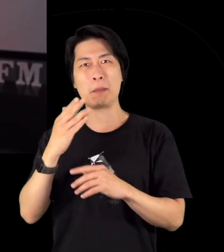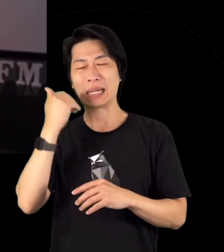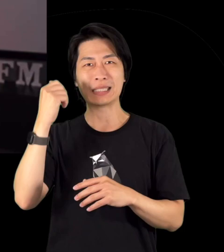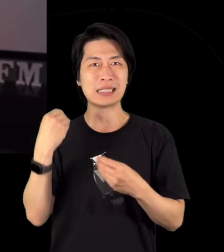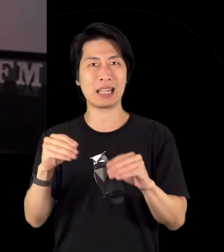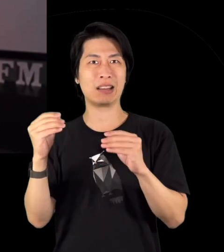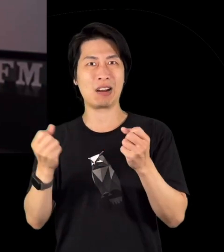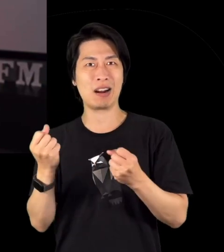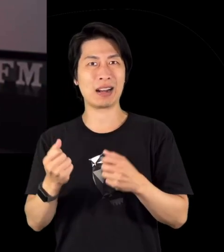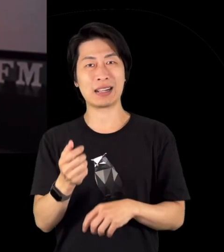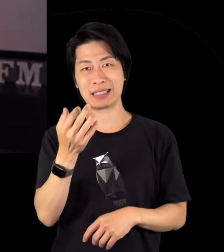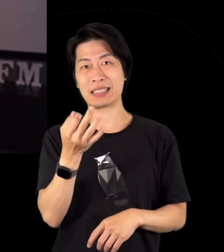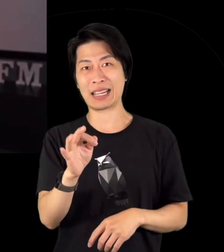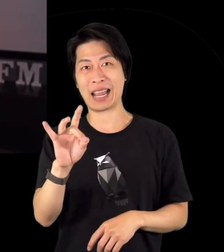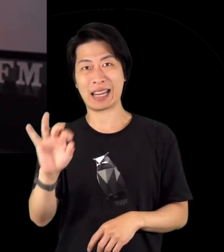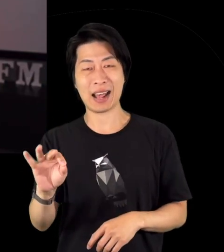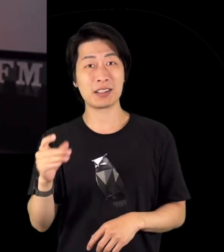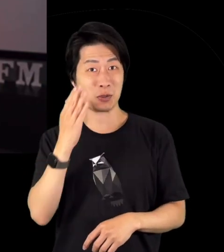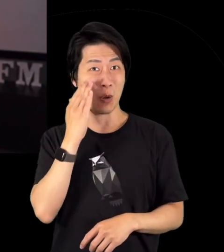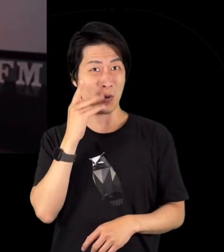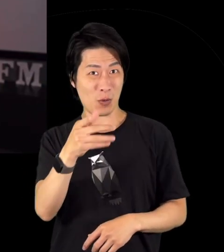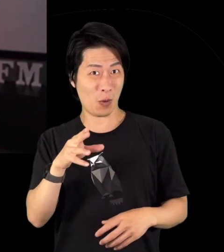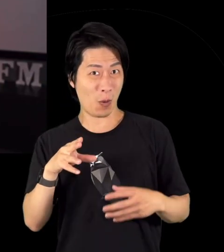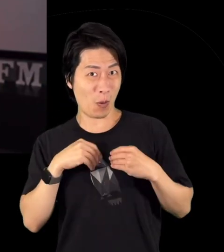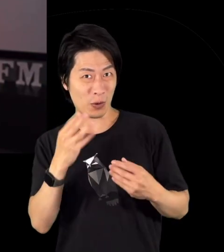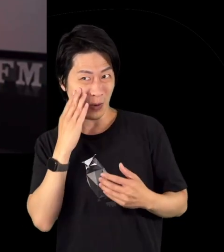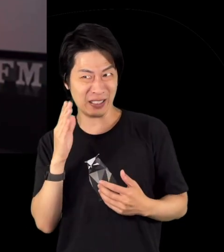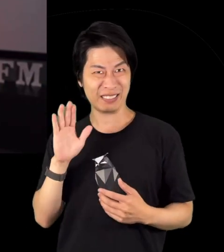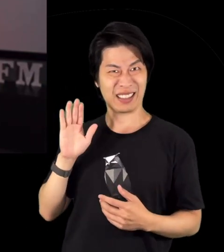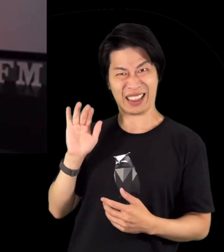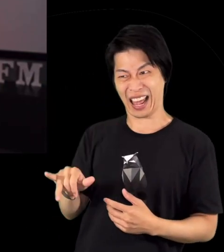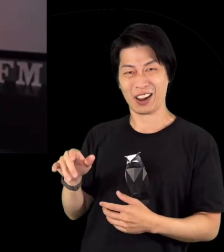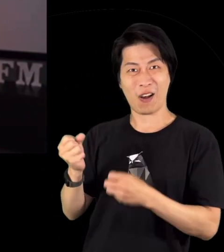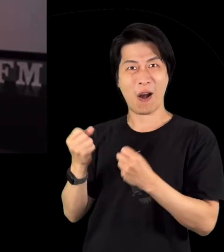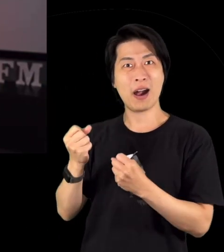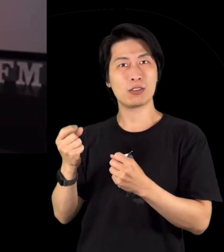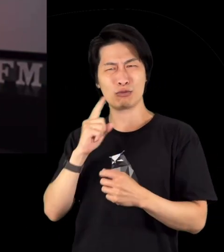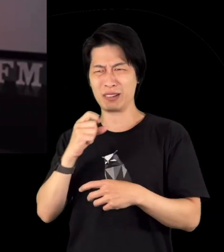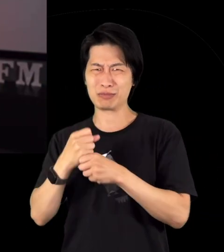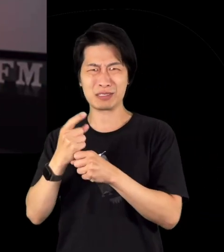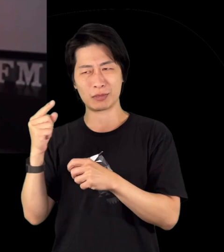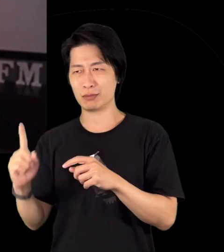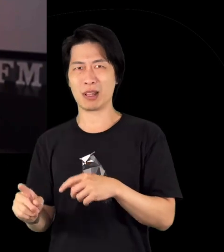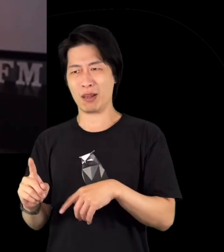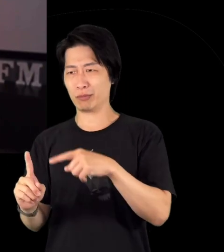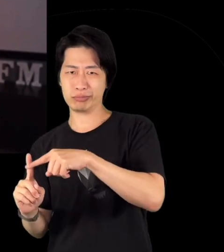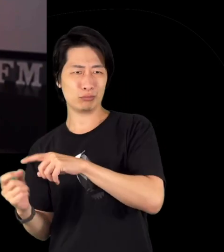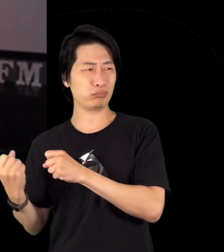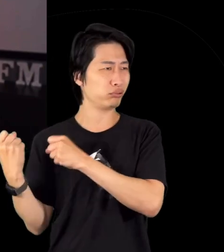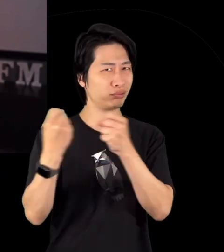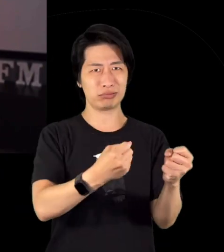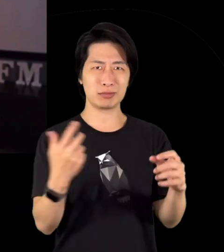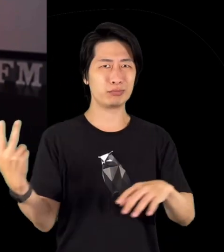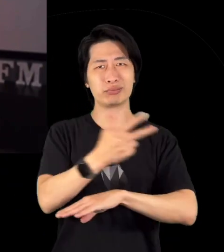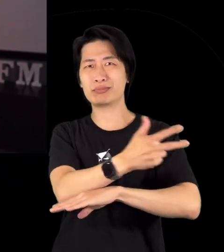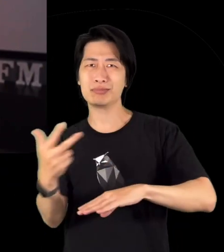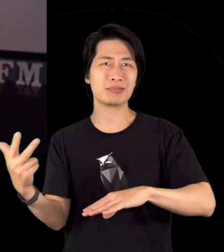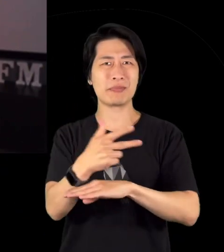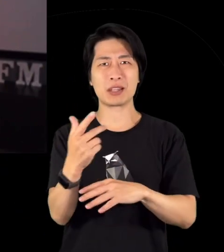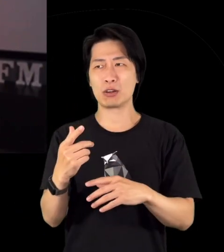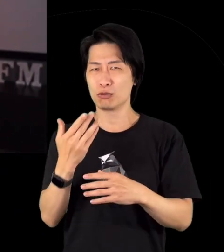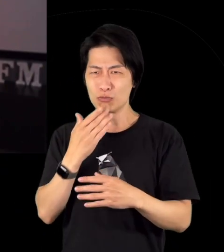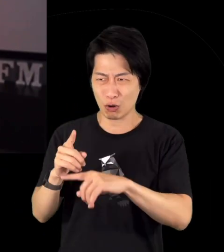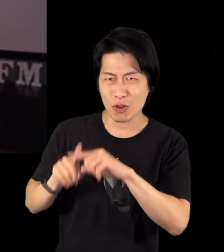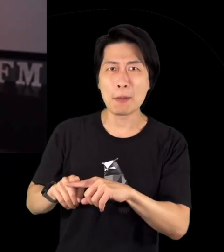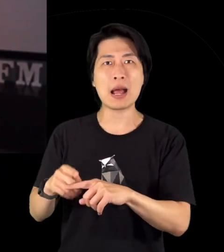of course, if you're familiar with Honda Accords, you know that these cars were really built as point A to point B machines that were reliable, but